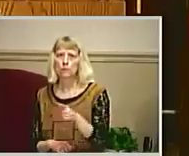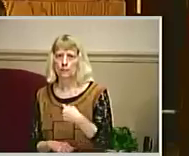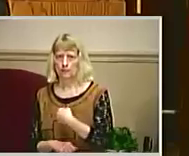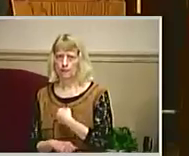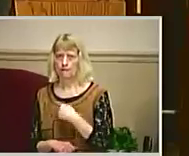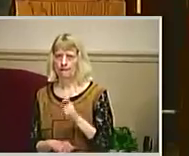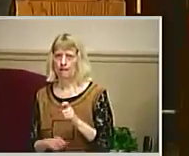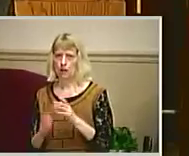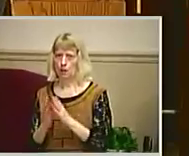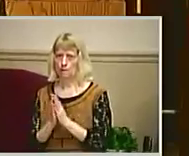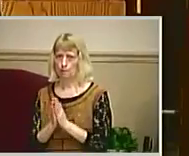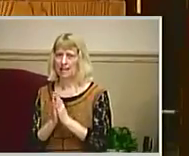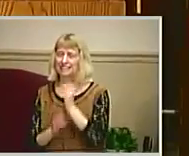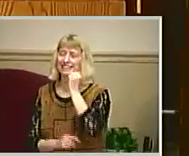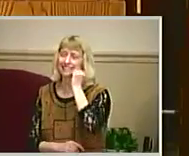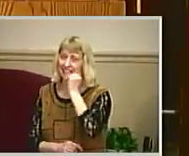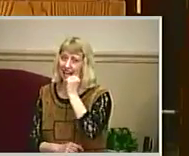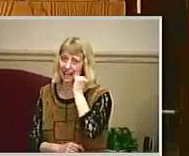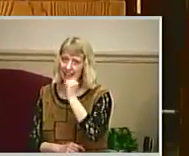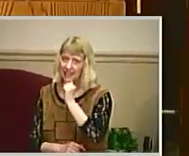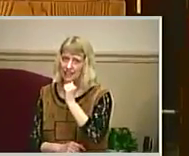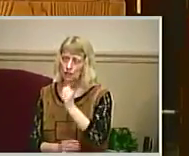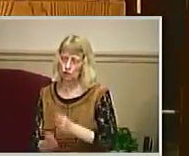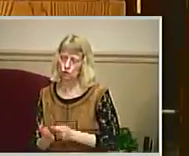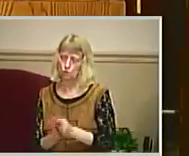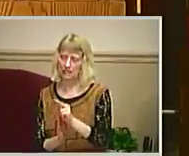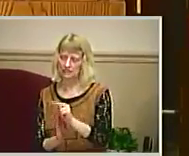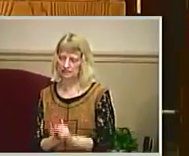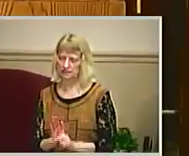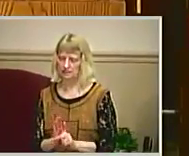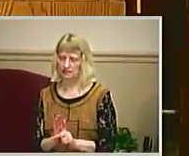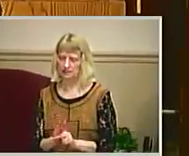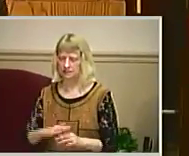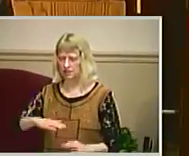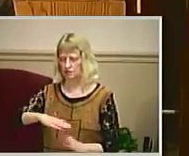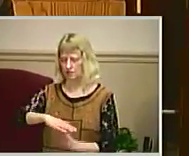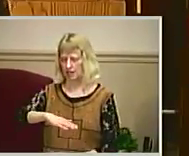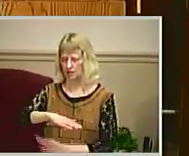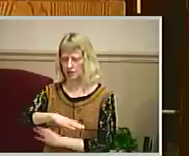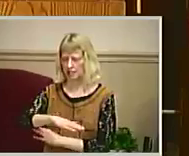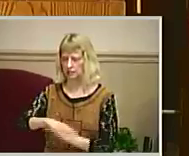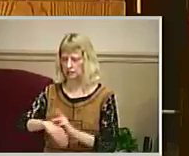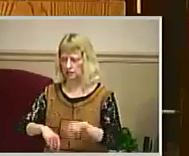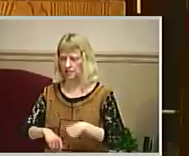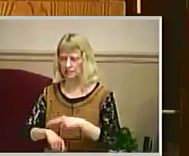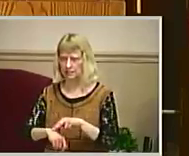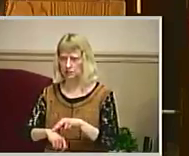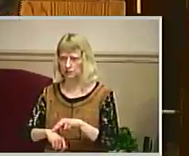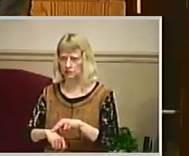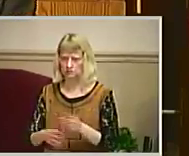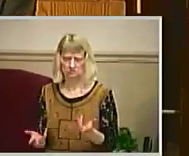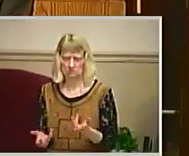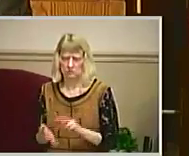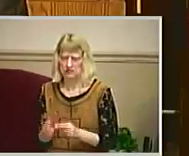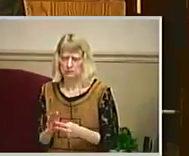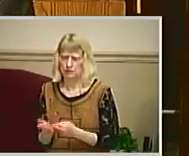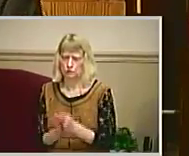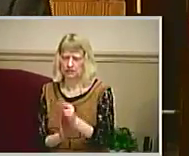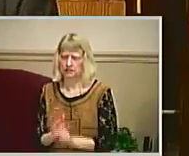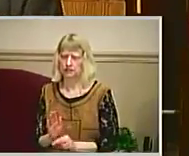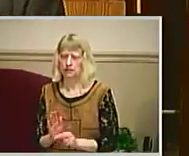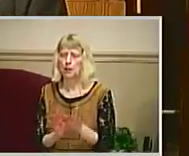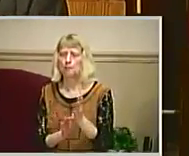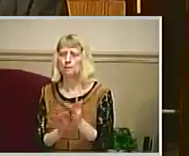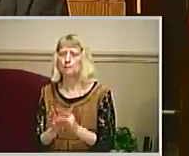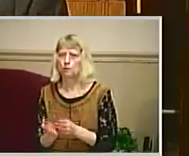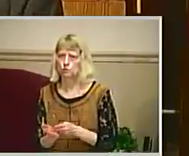and I need to pray daily that righteousness will be the foundation of our nation. You say, what is righteousness? It's